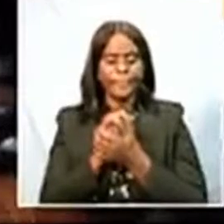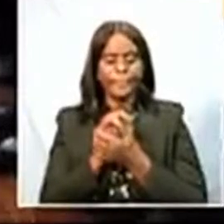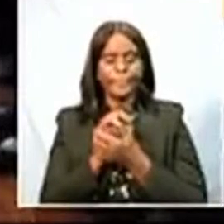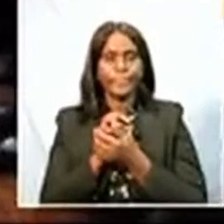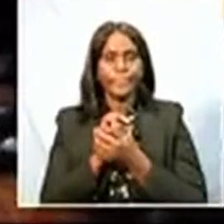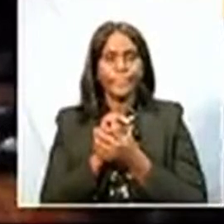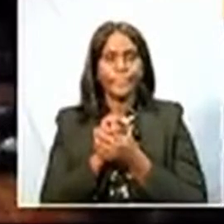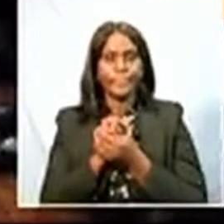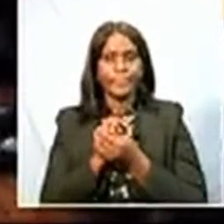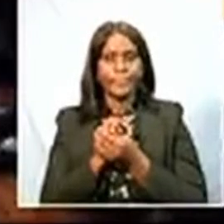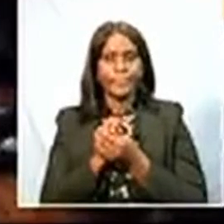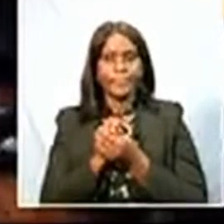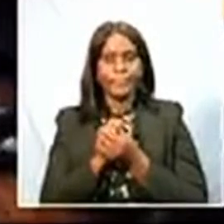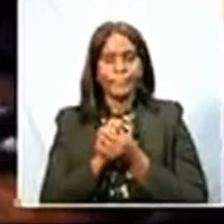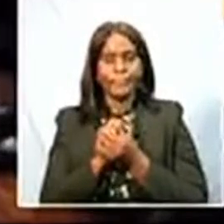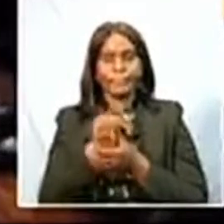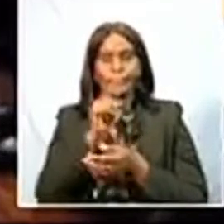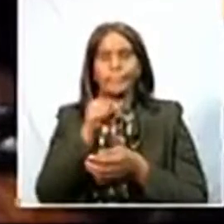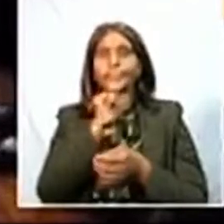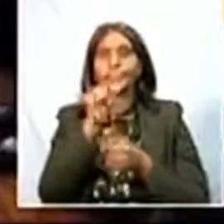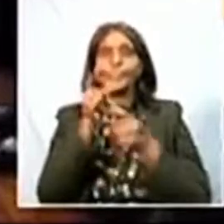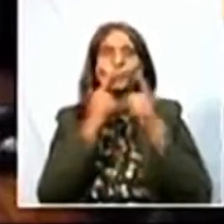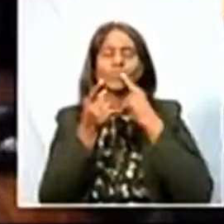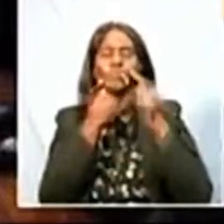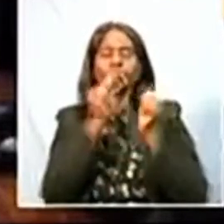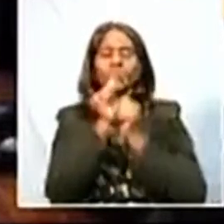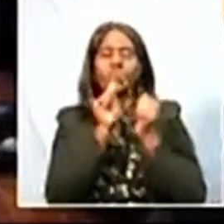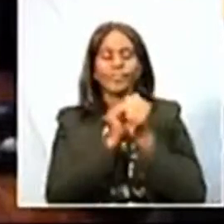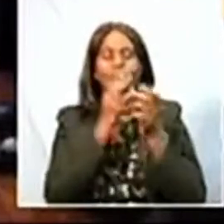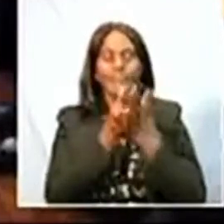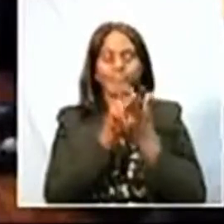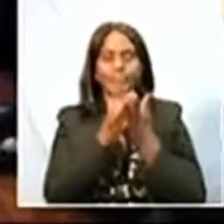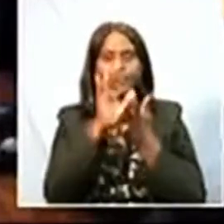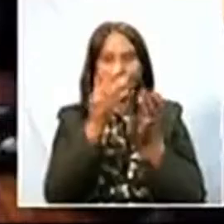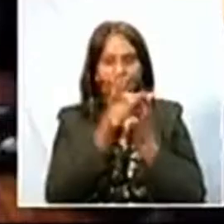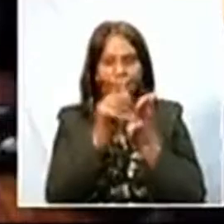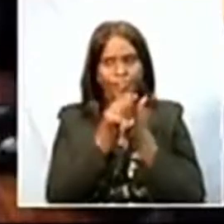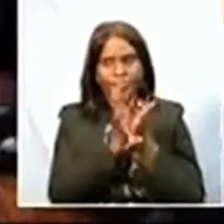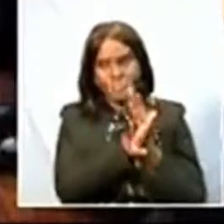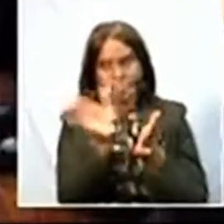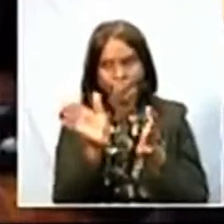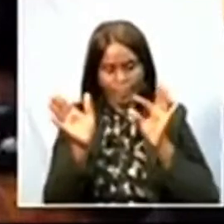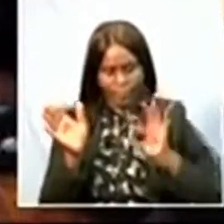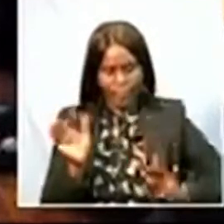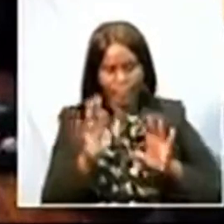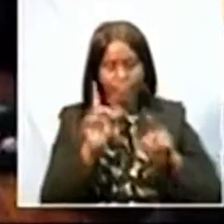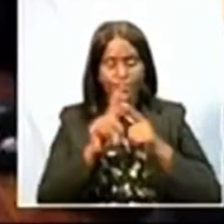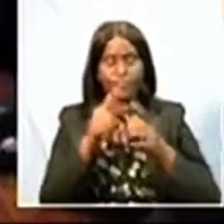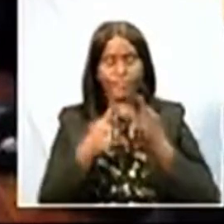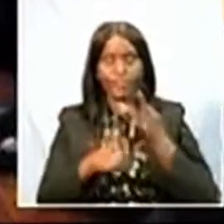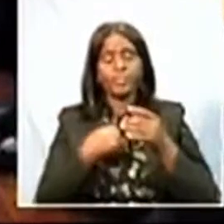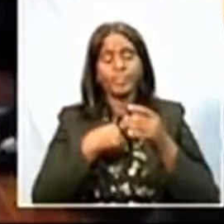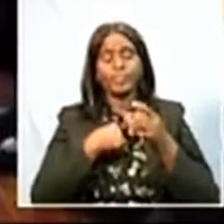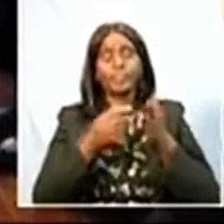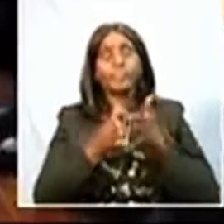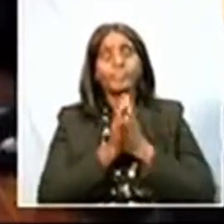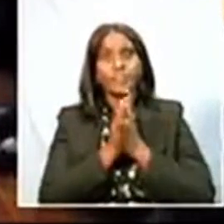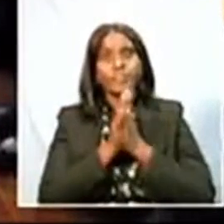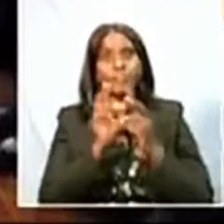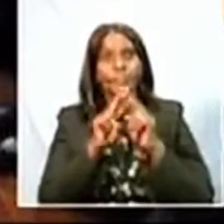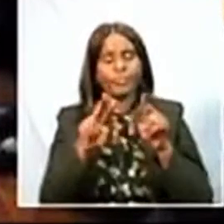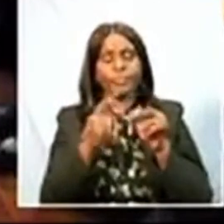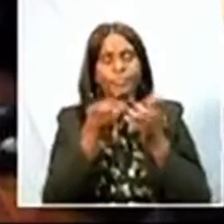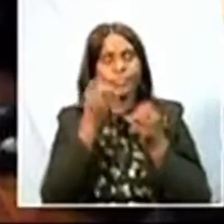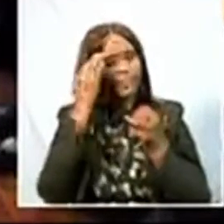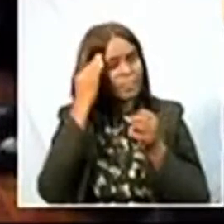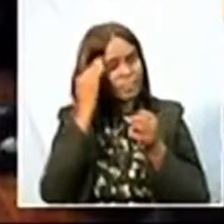I think that should have been. We are not talking about the money. Yes, the money can go to the beneficiary. But I'm asking, chairperson wants